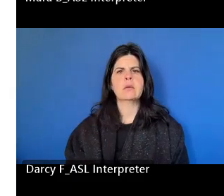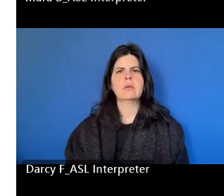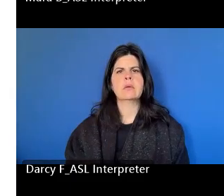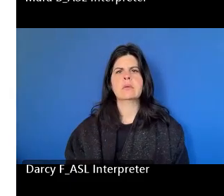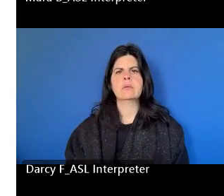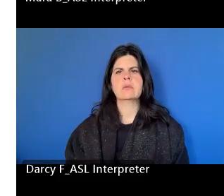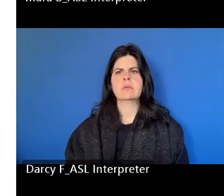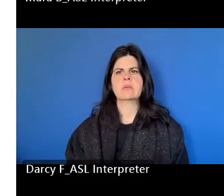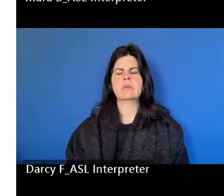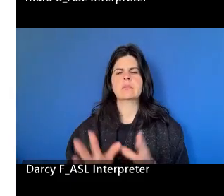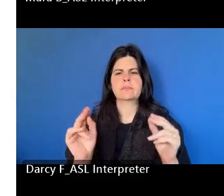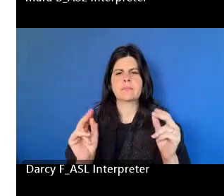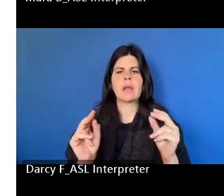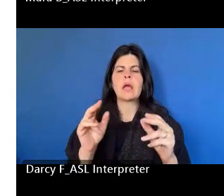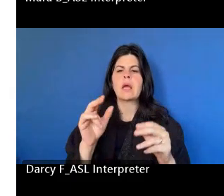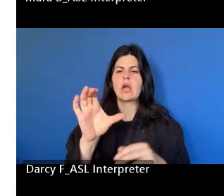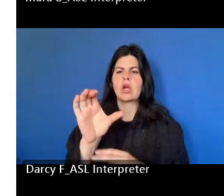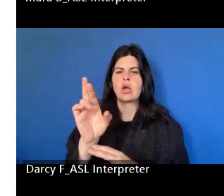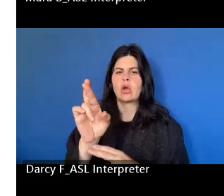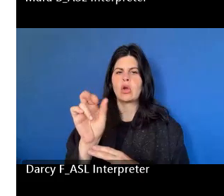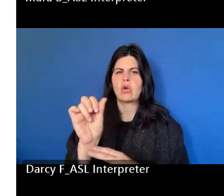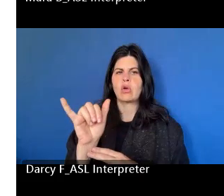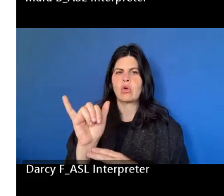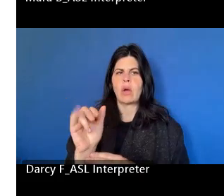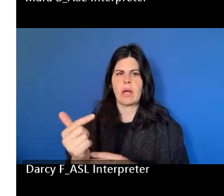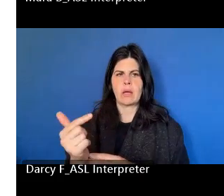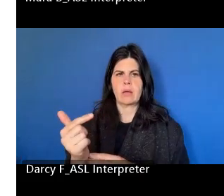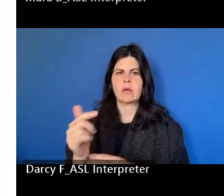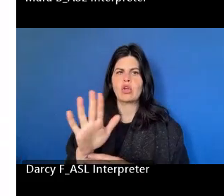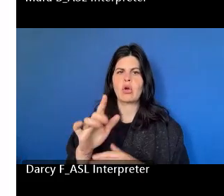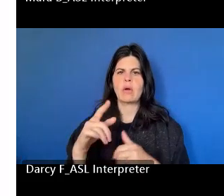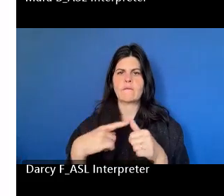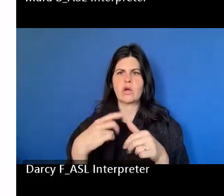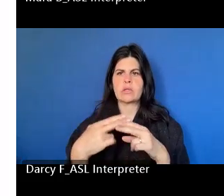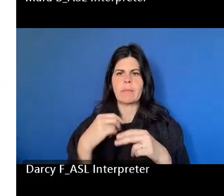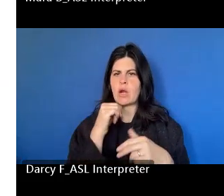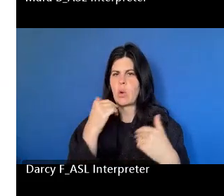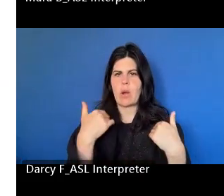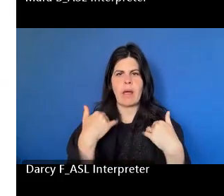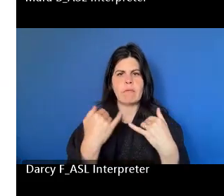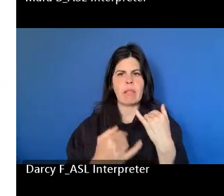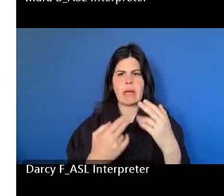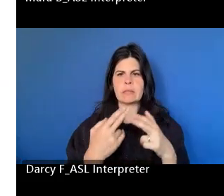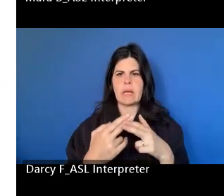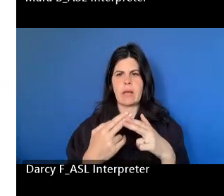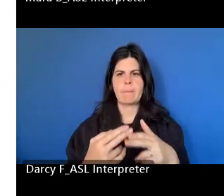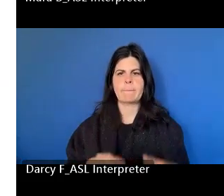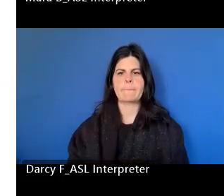And let's go to Craig. Craig, I just have your first name. I don't have a last name.